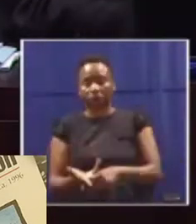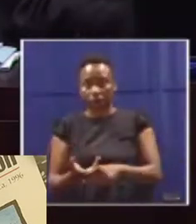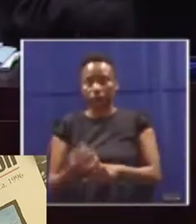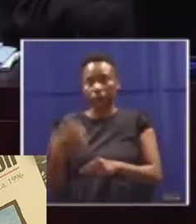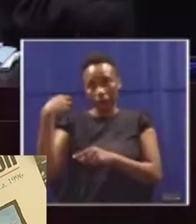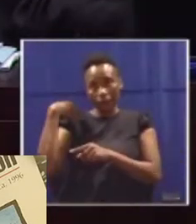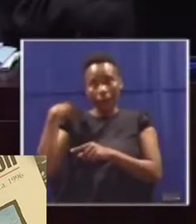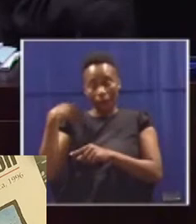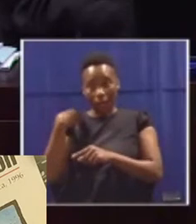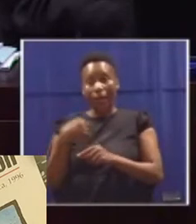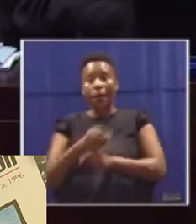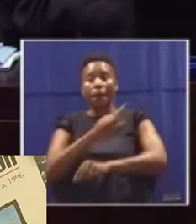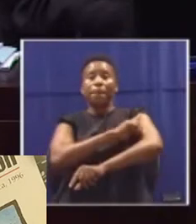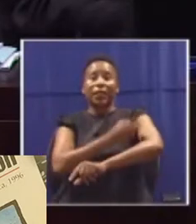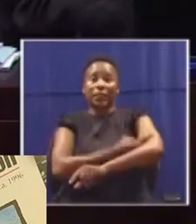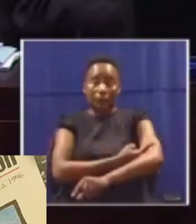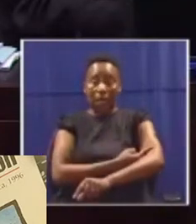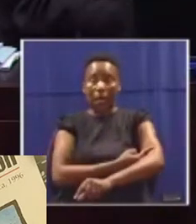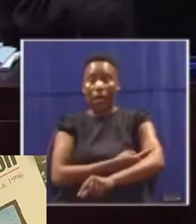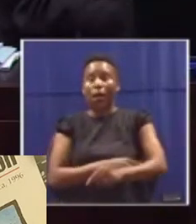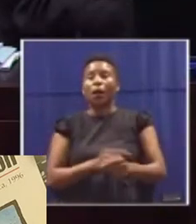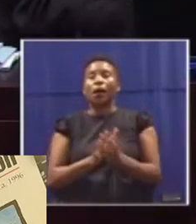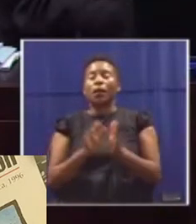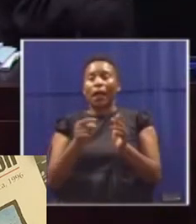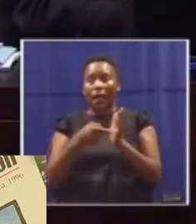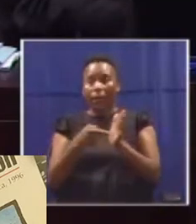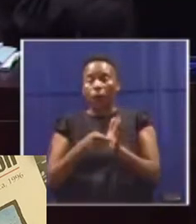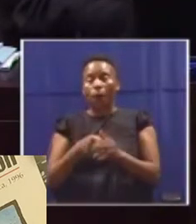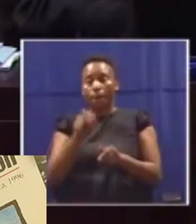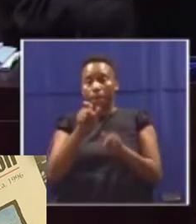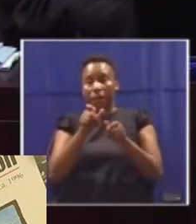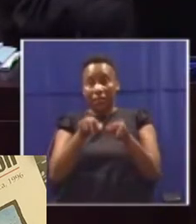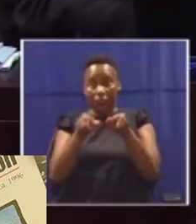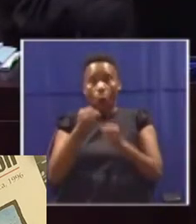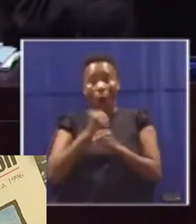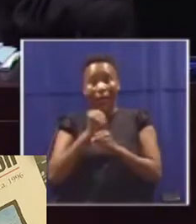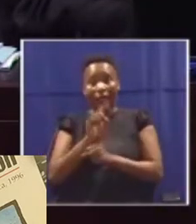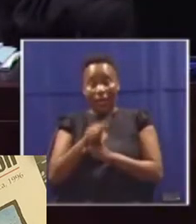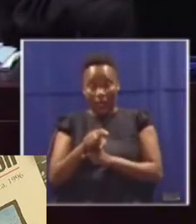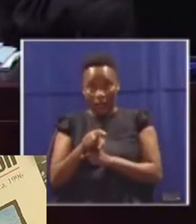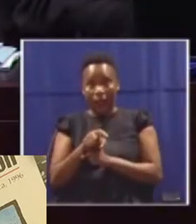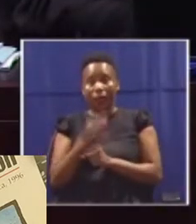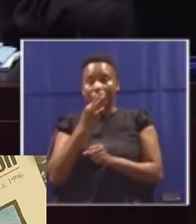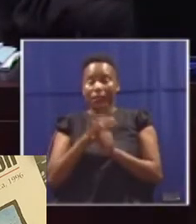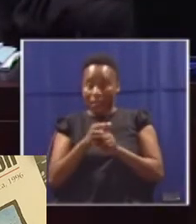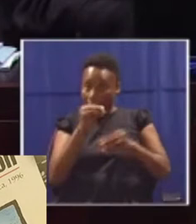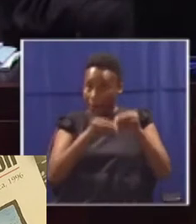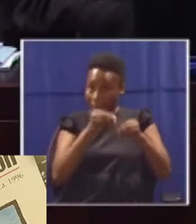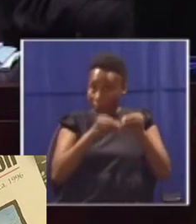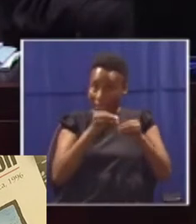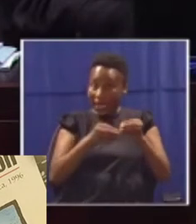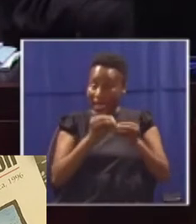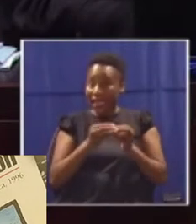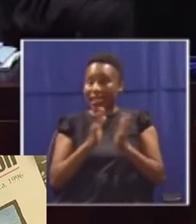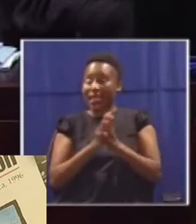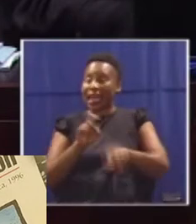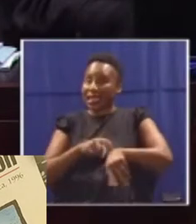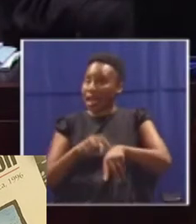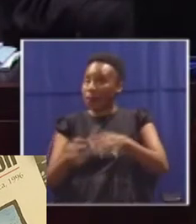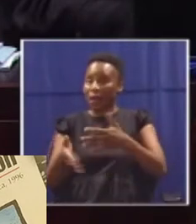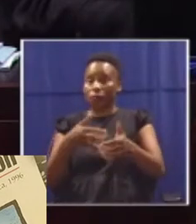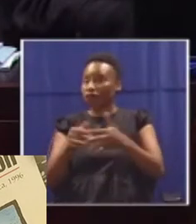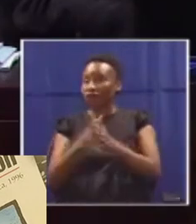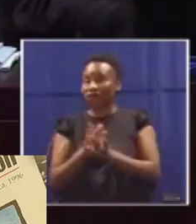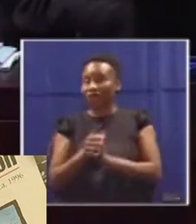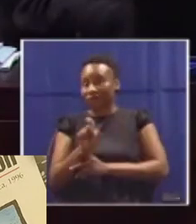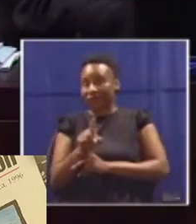official designated have increased to the effect the amendment and protocol as well as regulation.